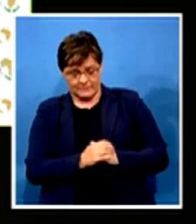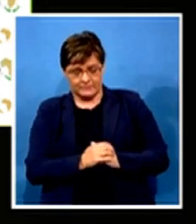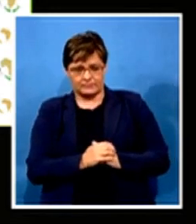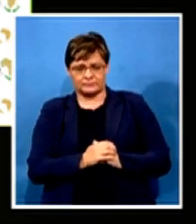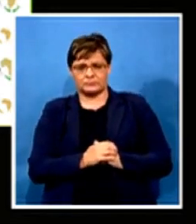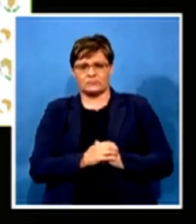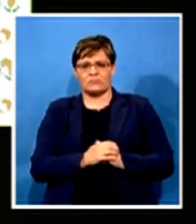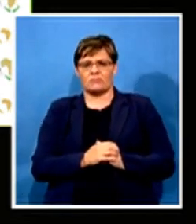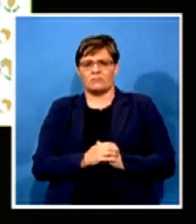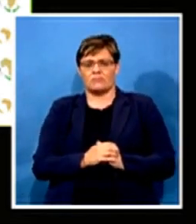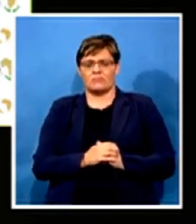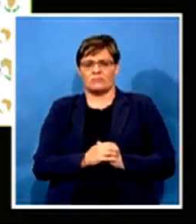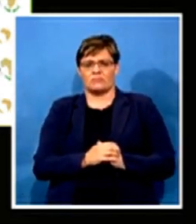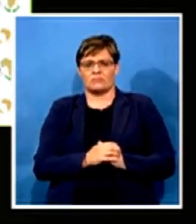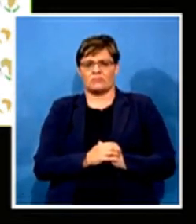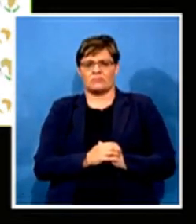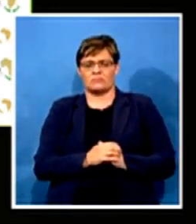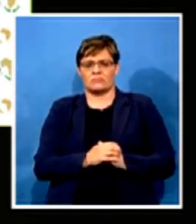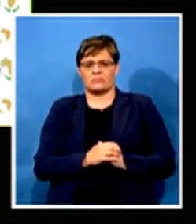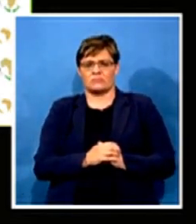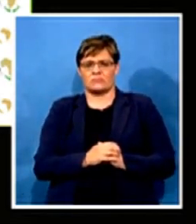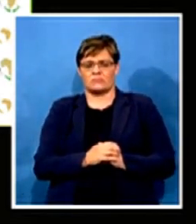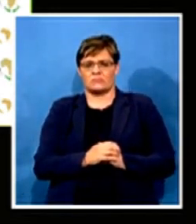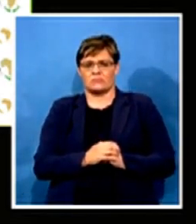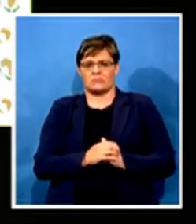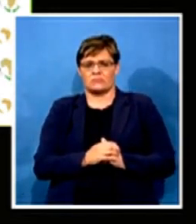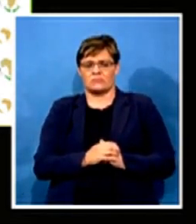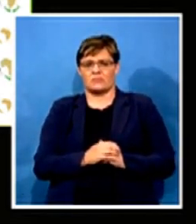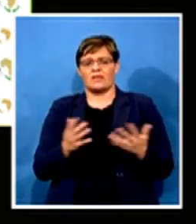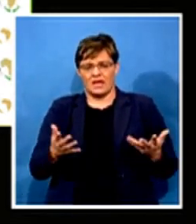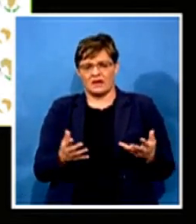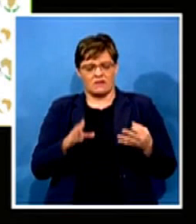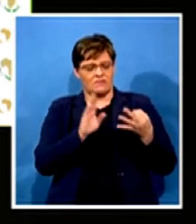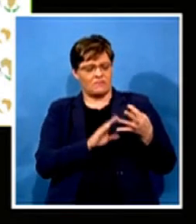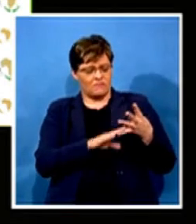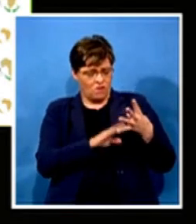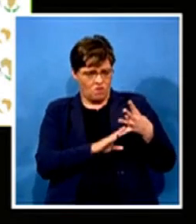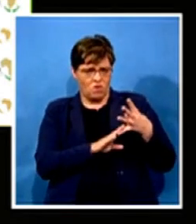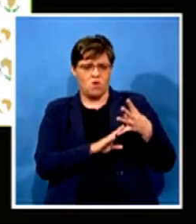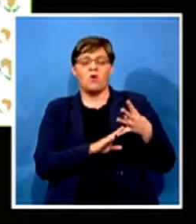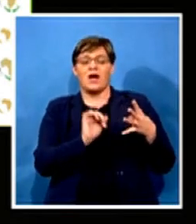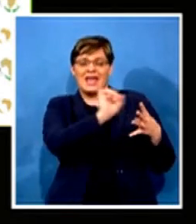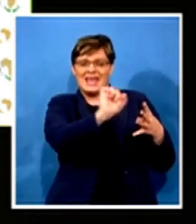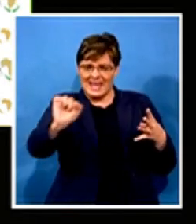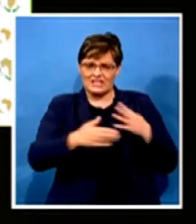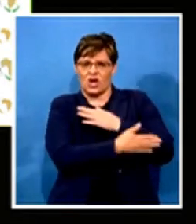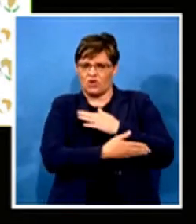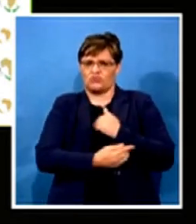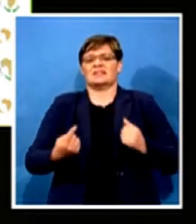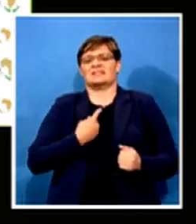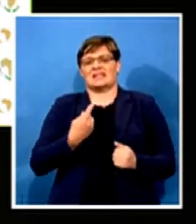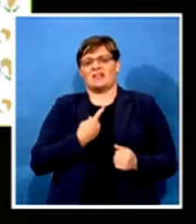fourth, which I must say, is domestic financing for member states. Each countries are beginning to raise their own monies